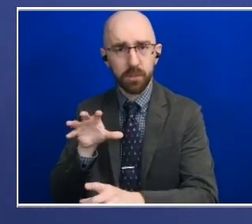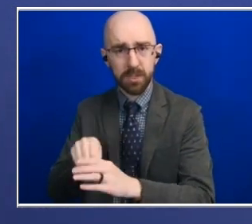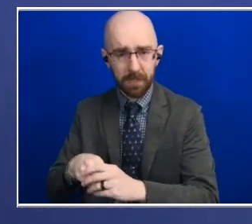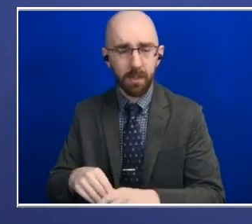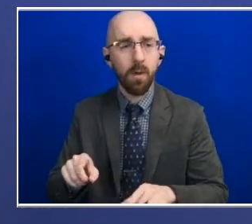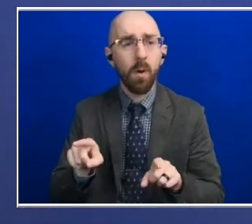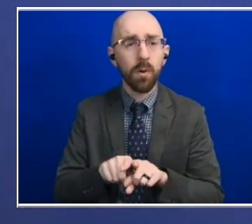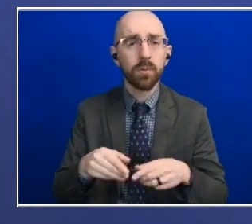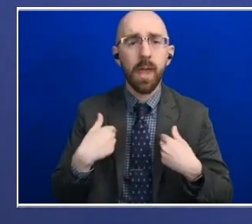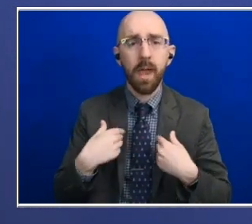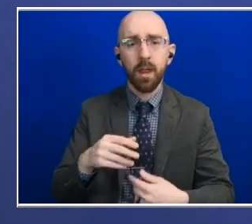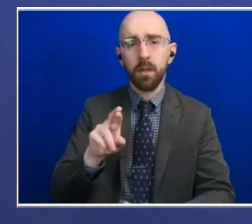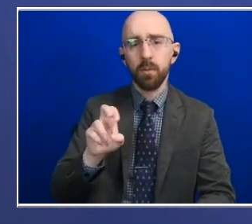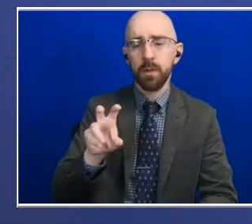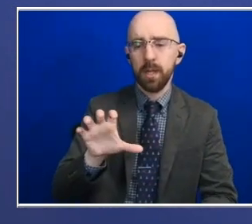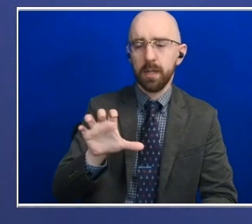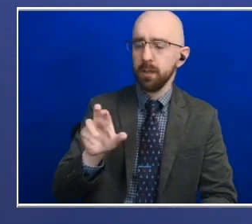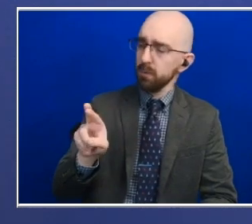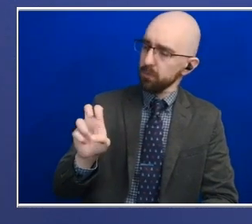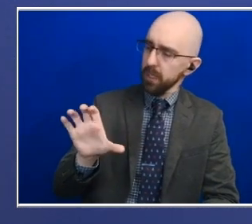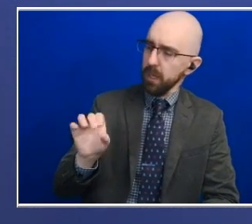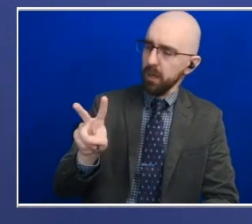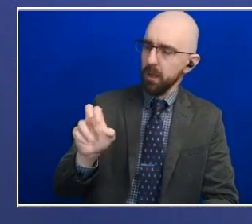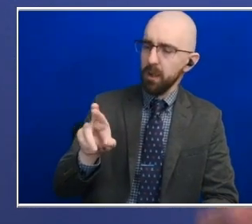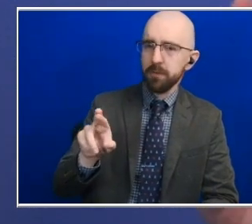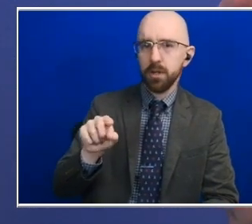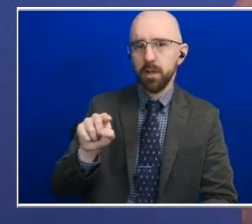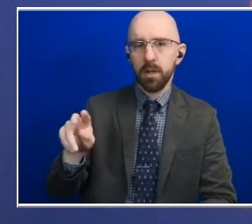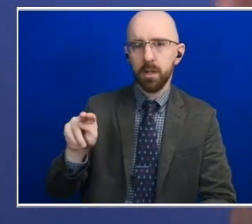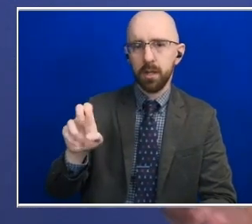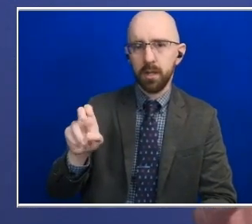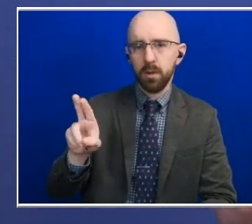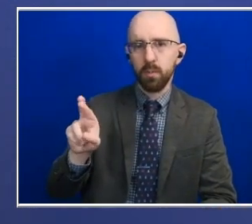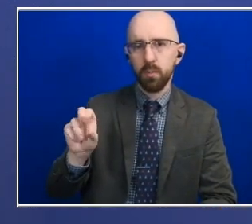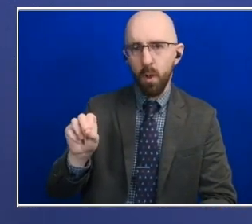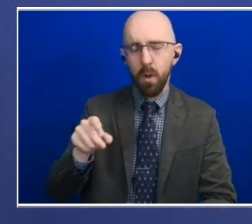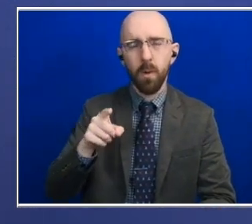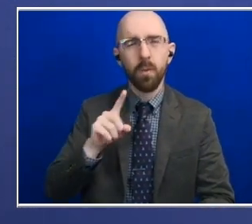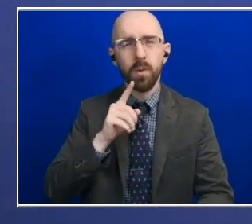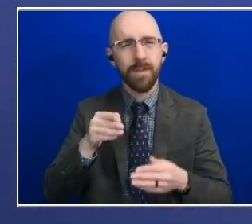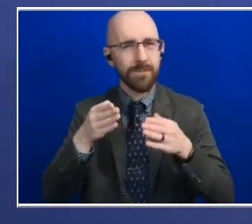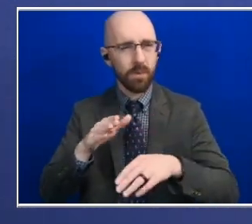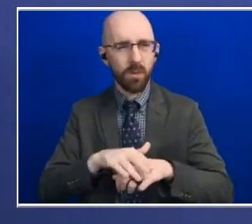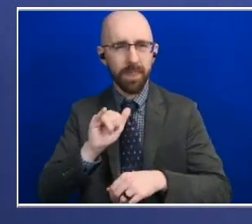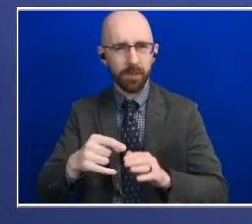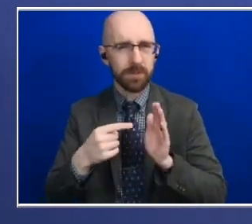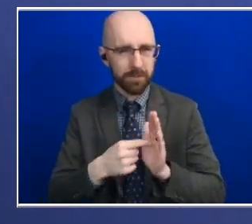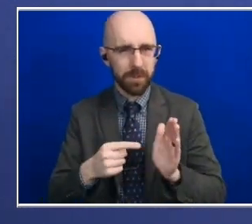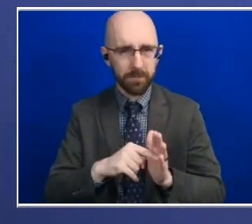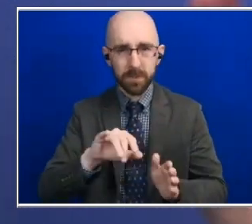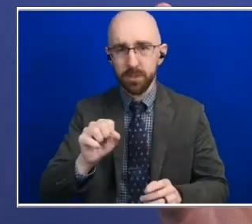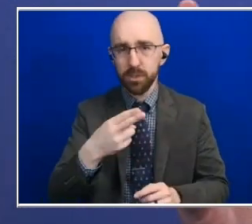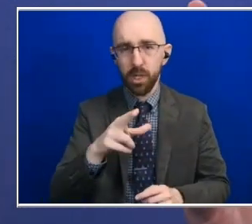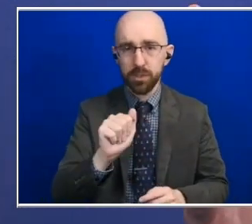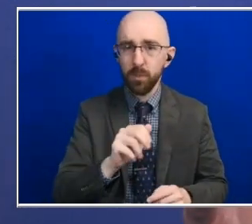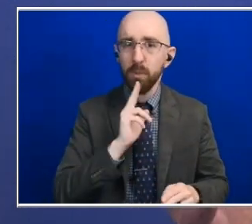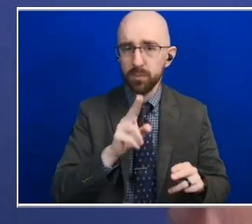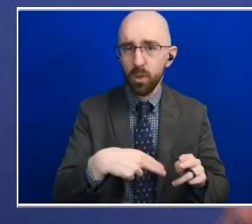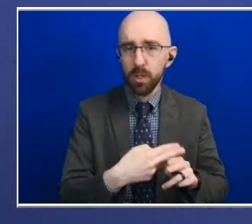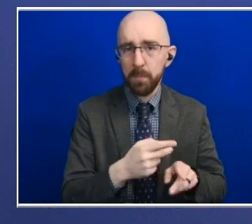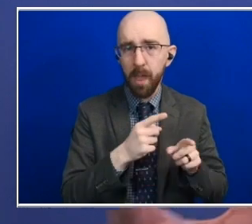Recover Neuro. Recover Neuro was really focusing on those symptoms that Joshua was talking about, that brain